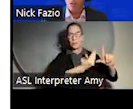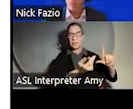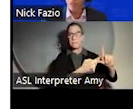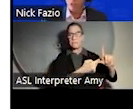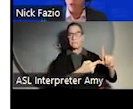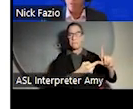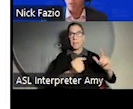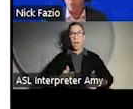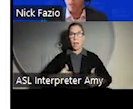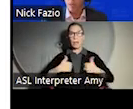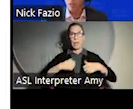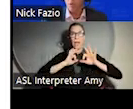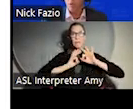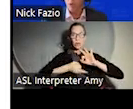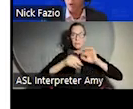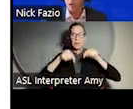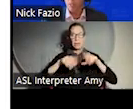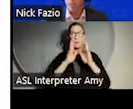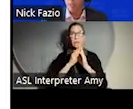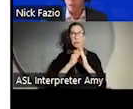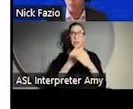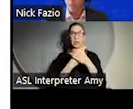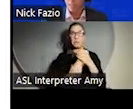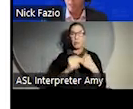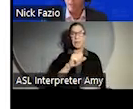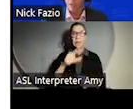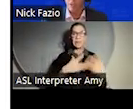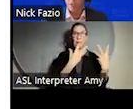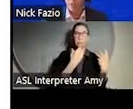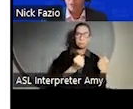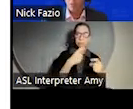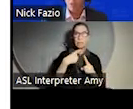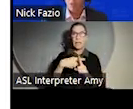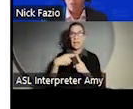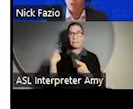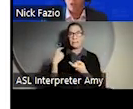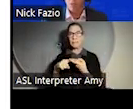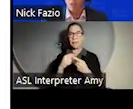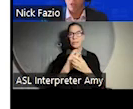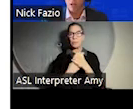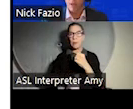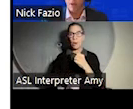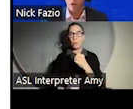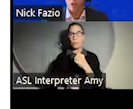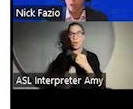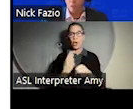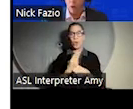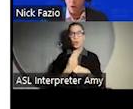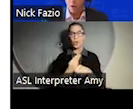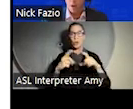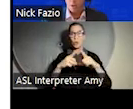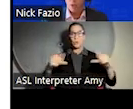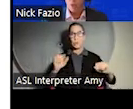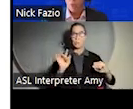live interpretation of this meeting into both American Sign Language and Spanish. Please use the interpretation icon on your